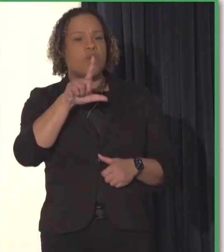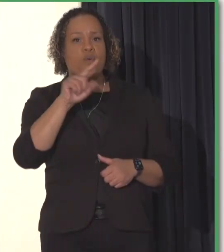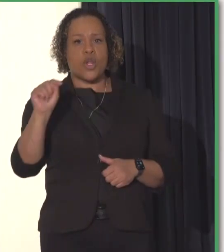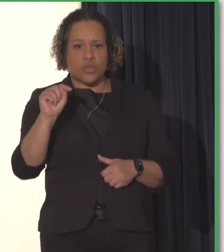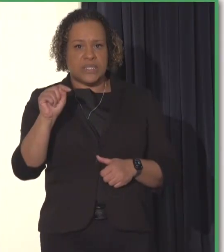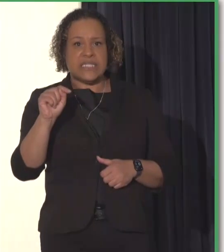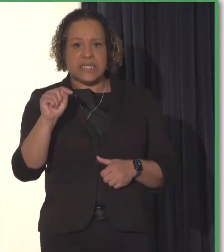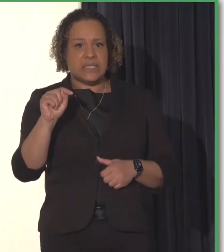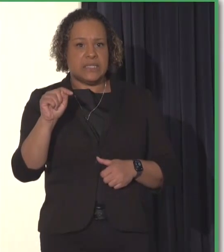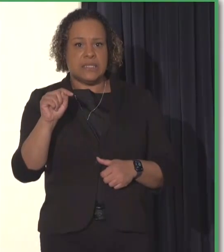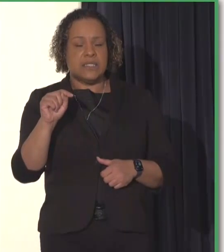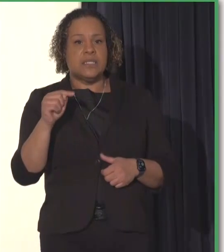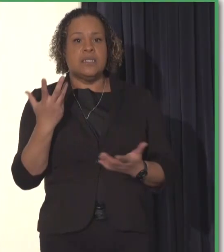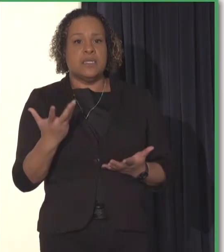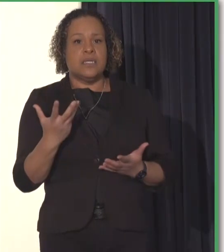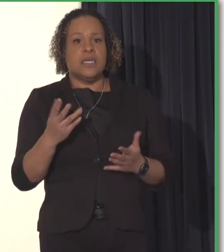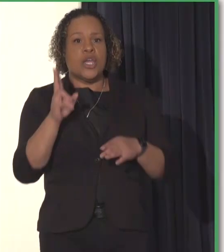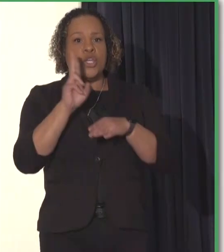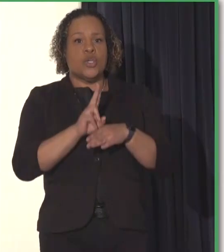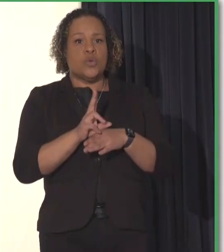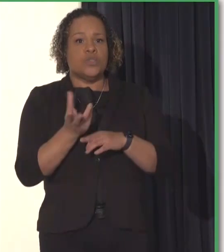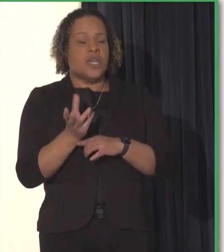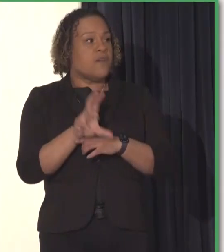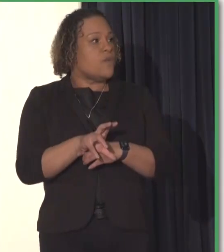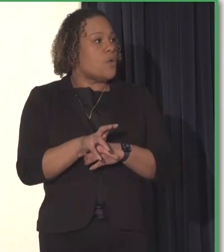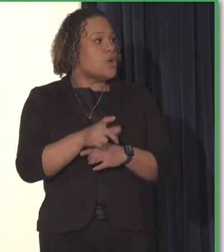for the use of force?